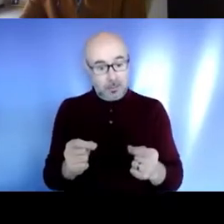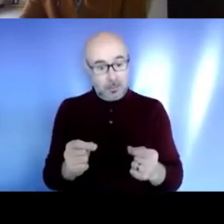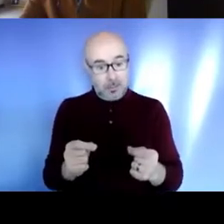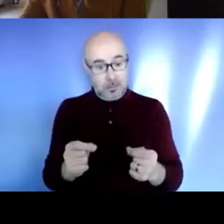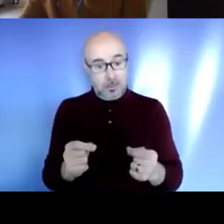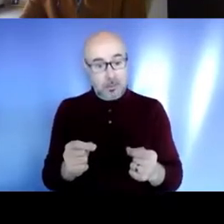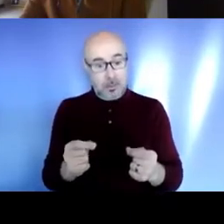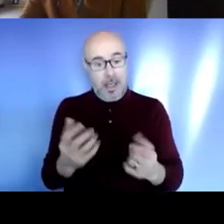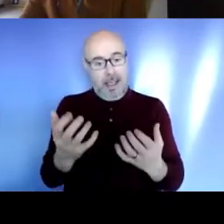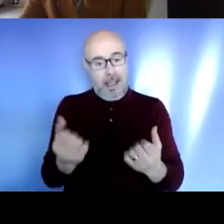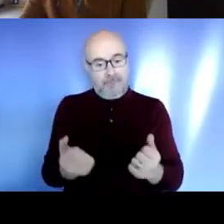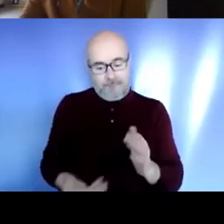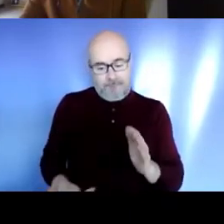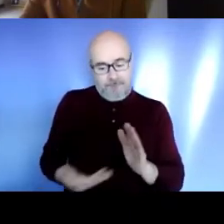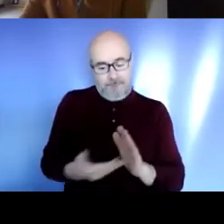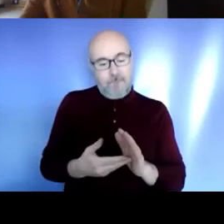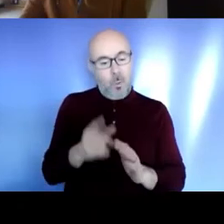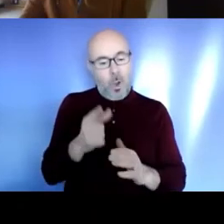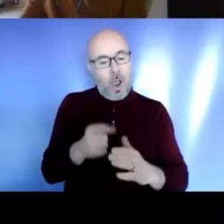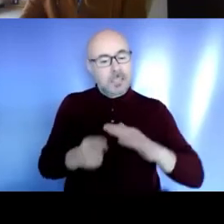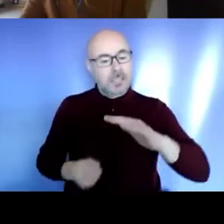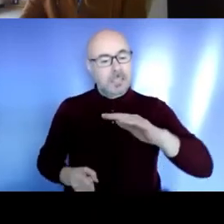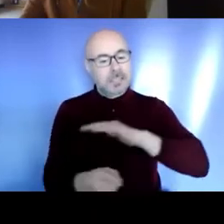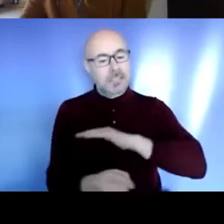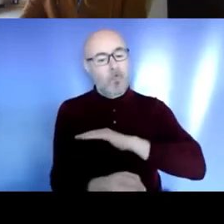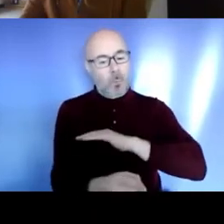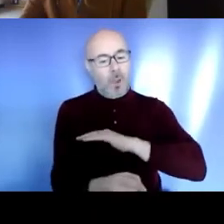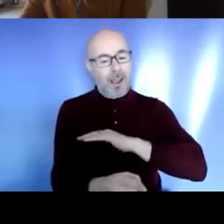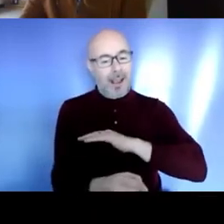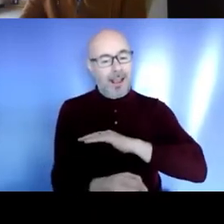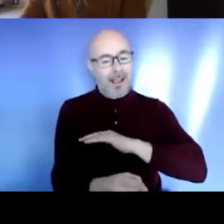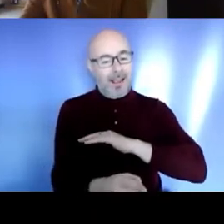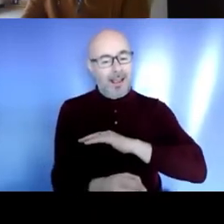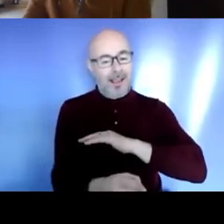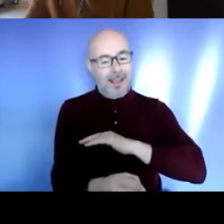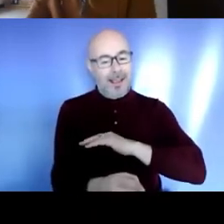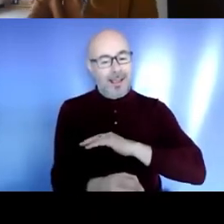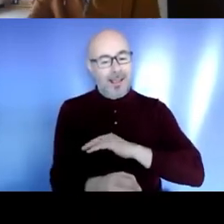the orange subway symbol printed on them. And again, there are